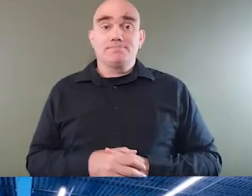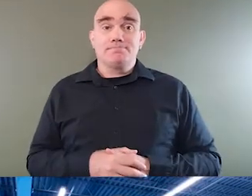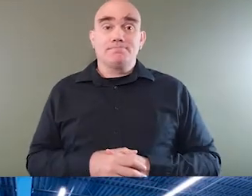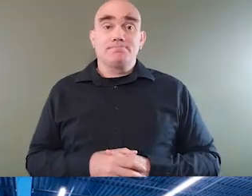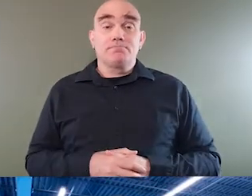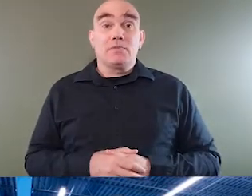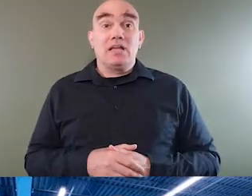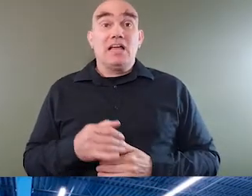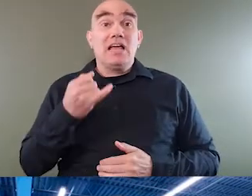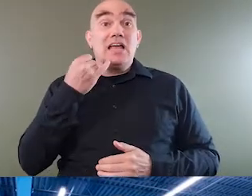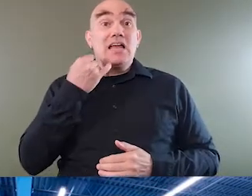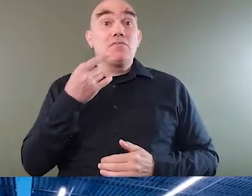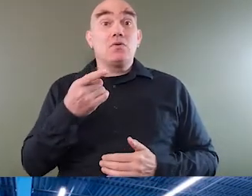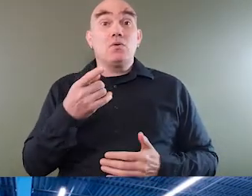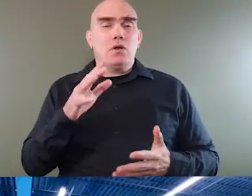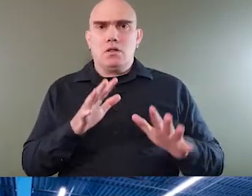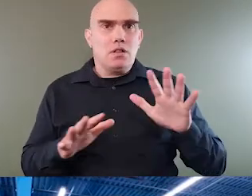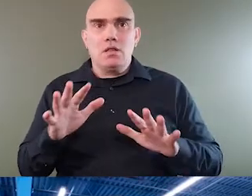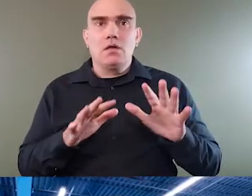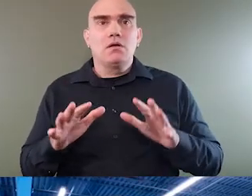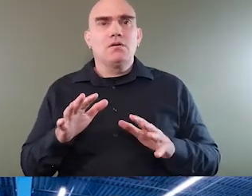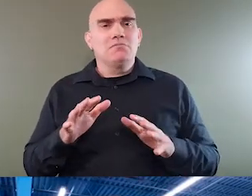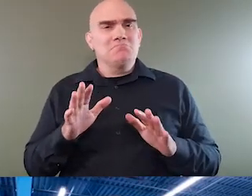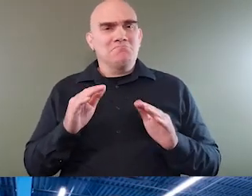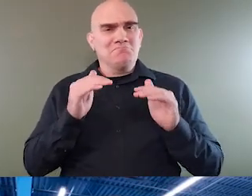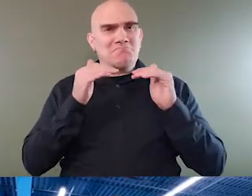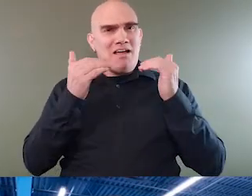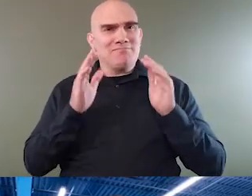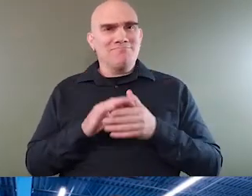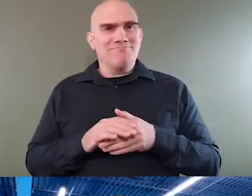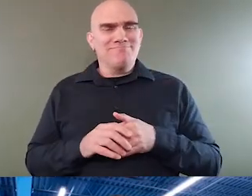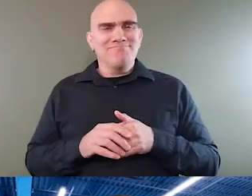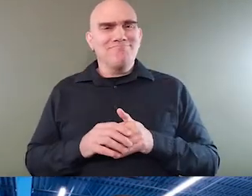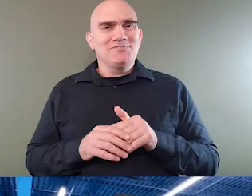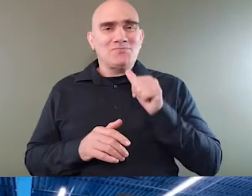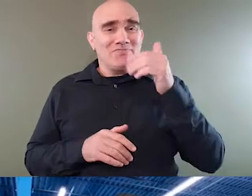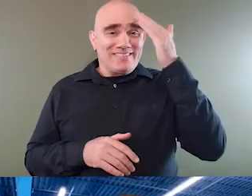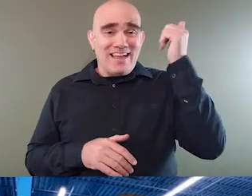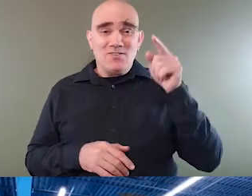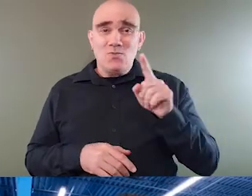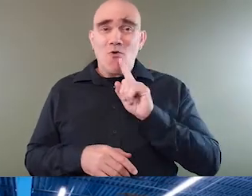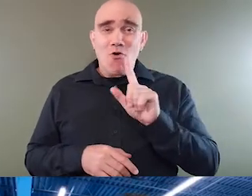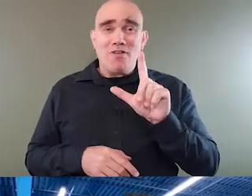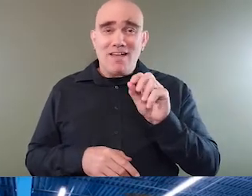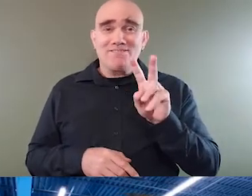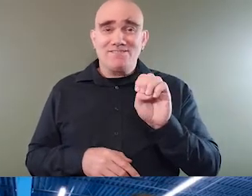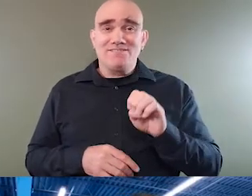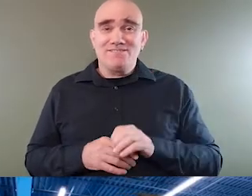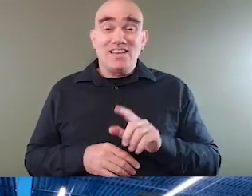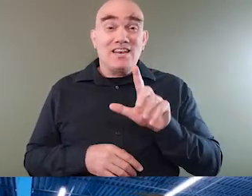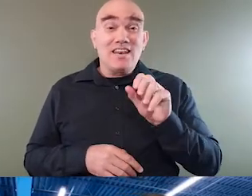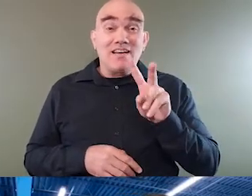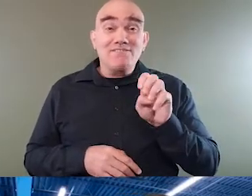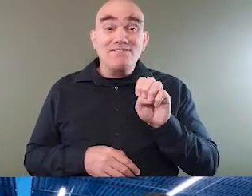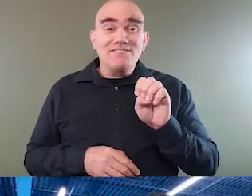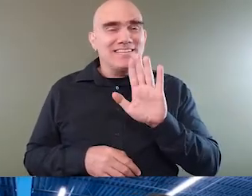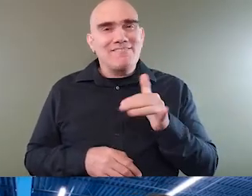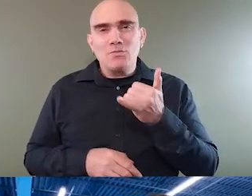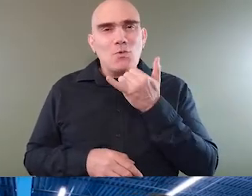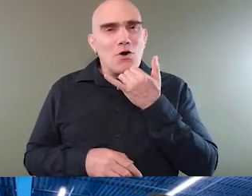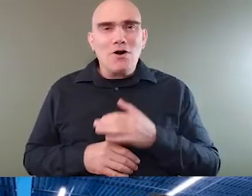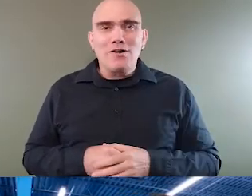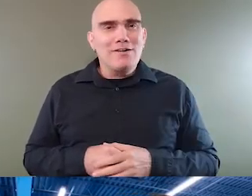If you fall out of it, make sure you smile. Don't forget, you are love. Love is never wrong. Love